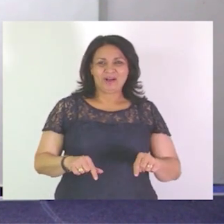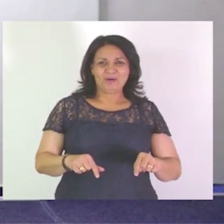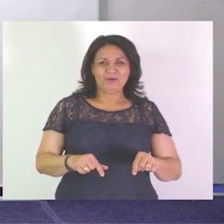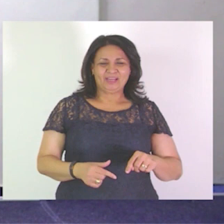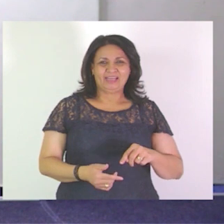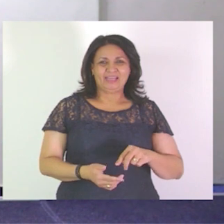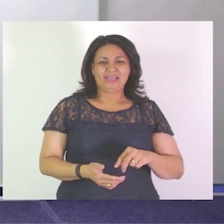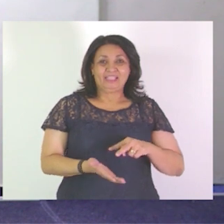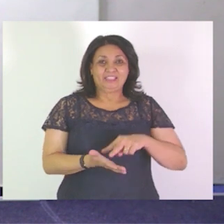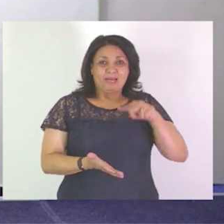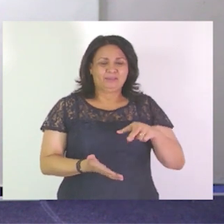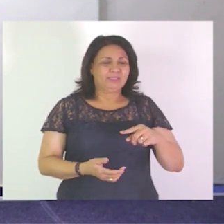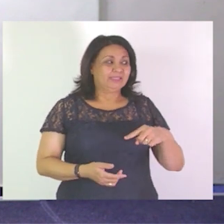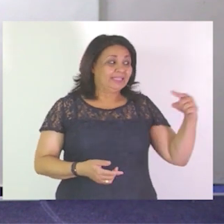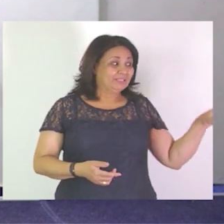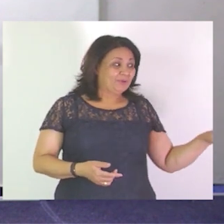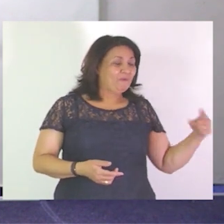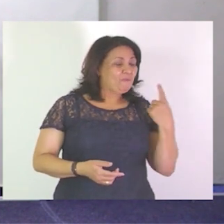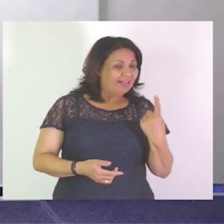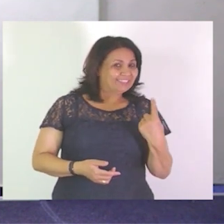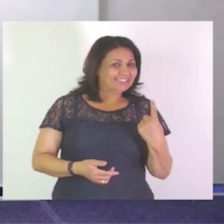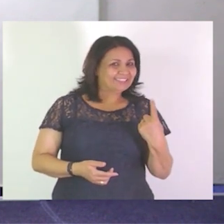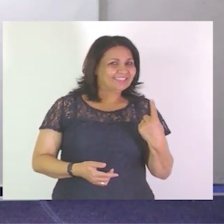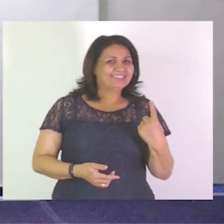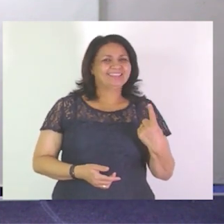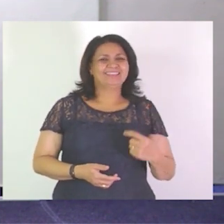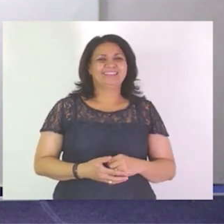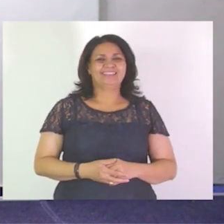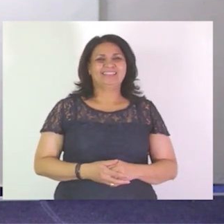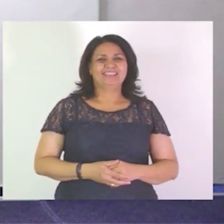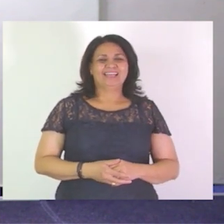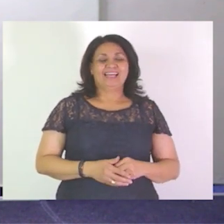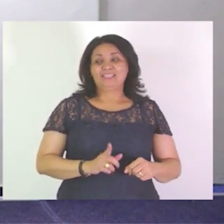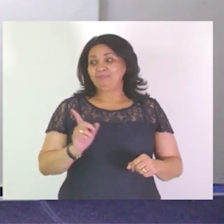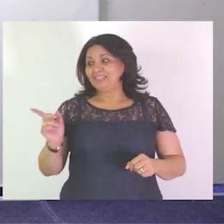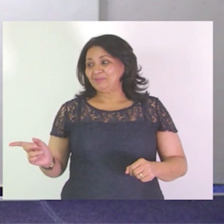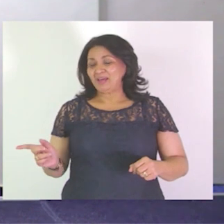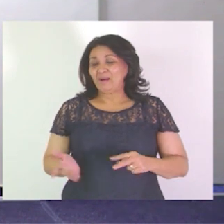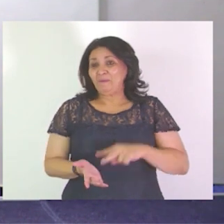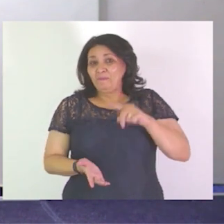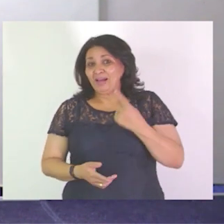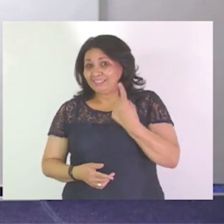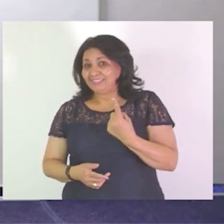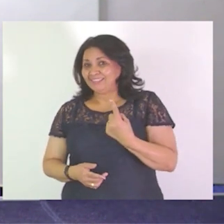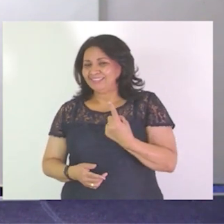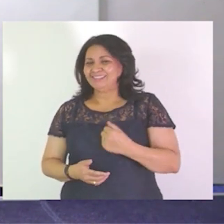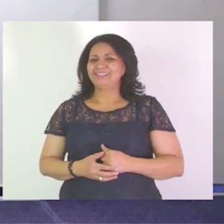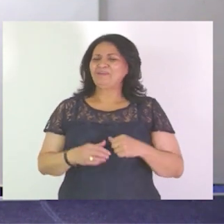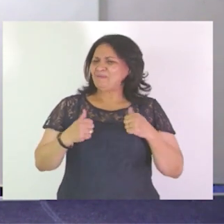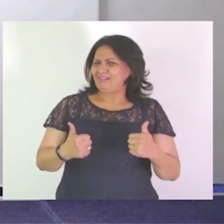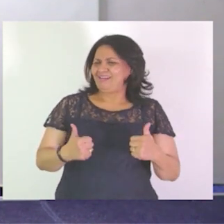jump this way once. Very good. Jump this way once.